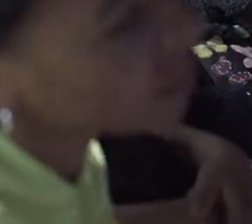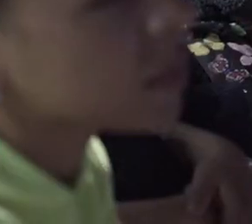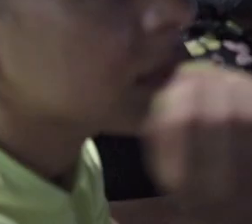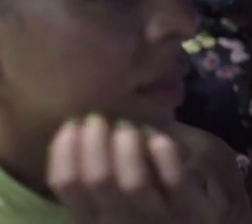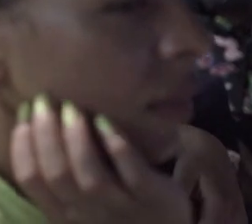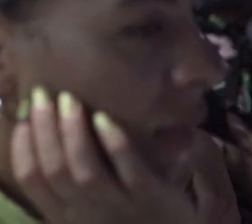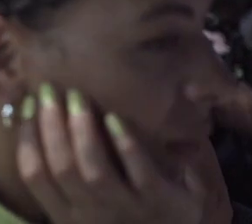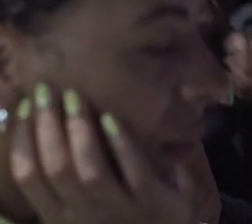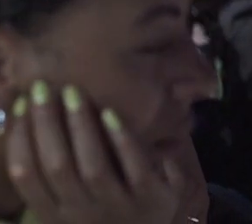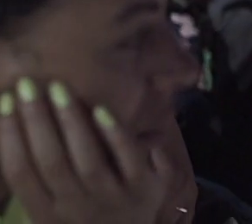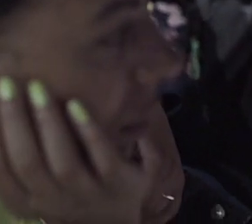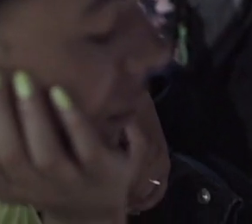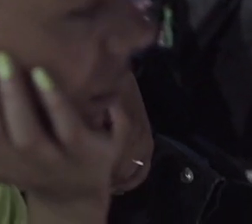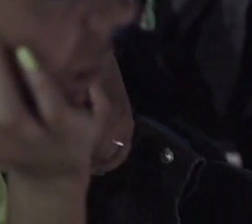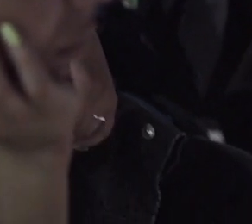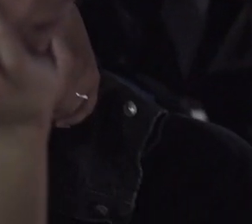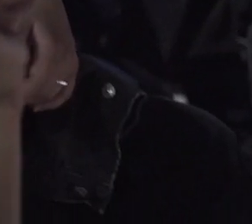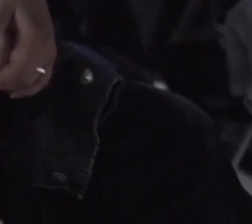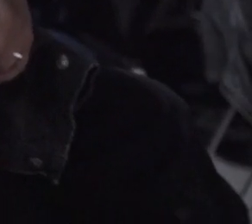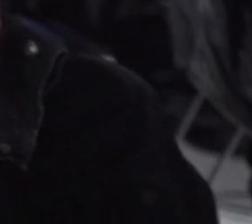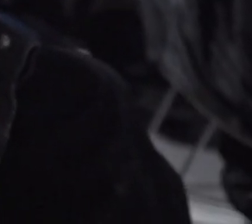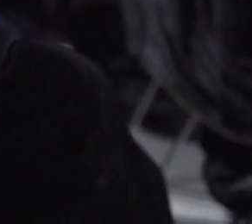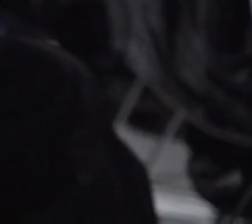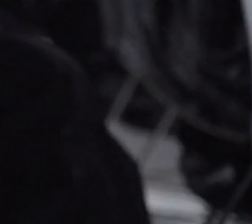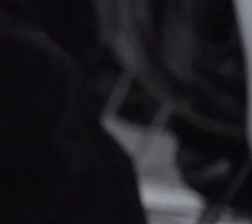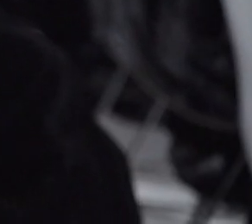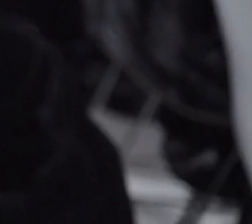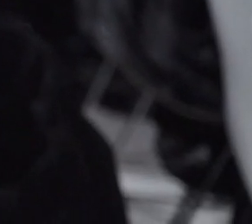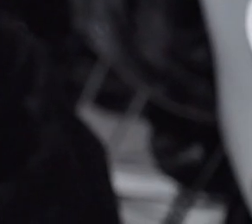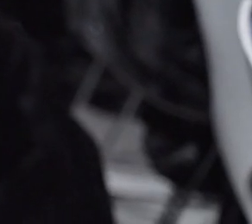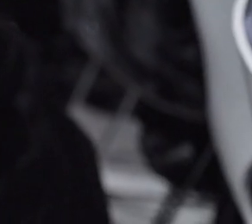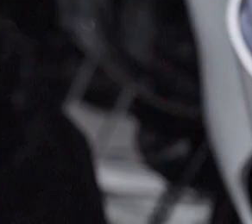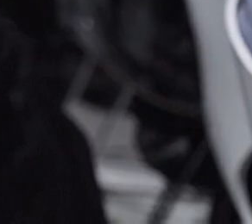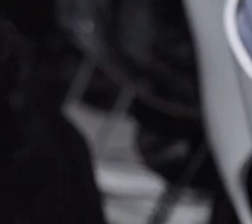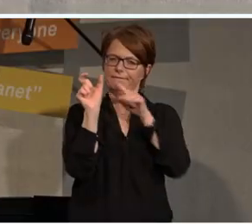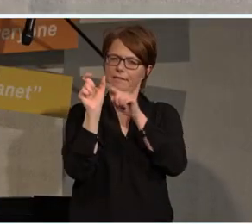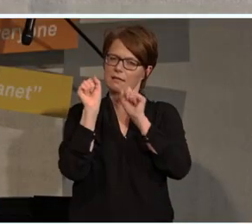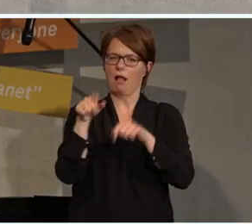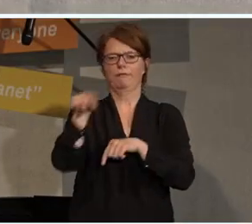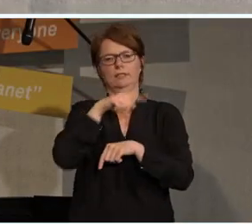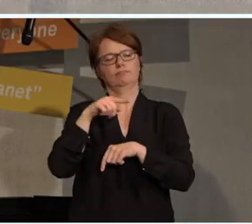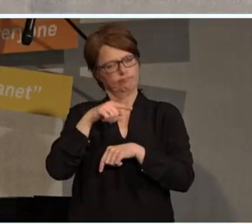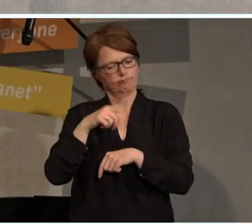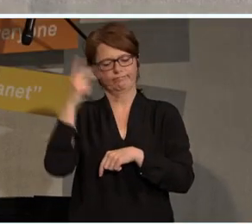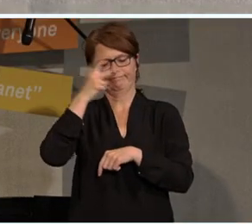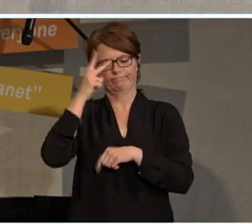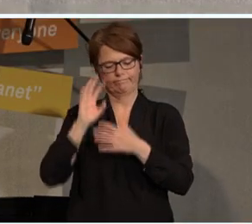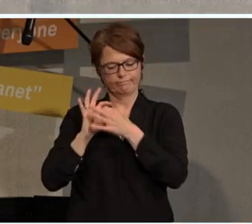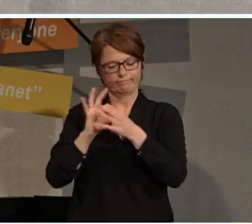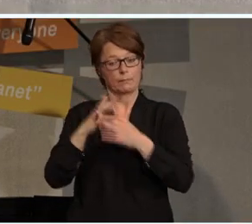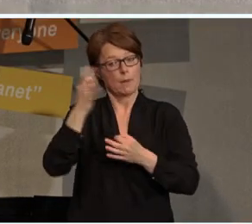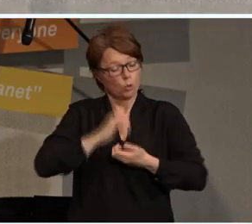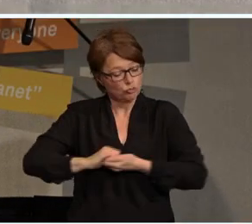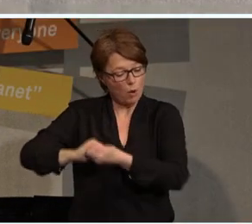mehrere Kategorien berücksichtigenden Identitätsbegriff. Wir brauchen Geld. Wir brauchen Rechte. Wir brauchen